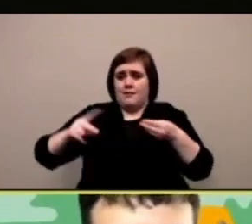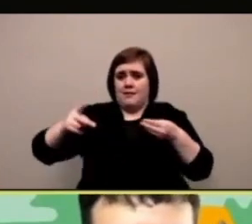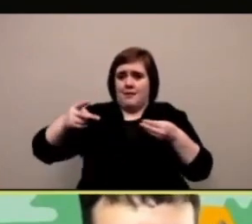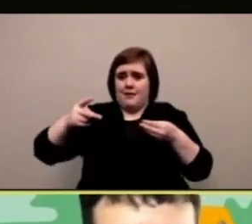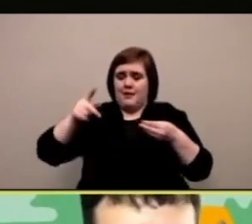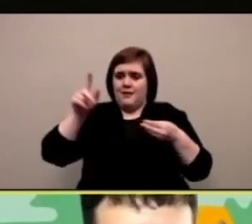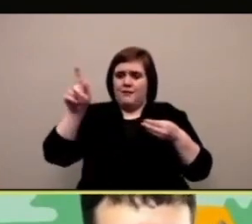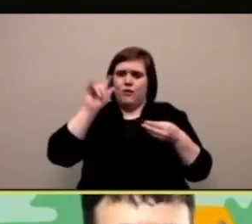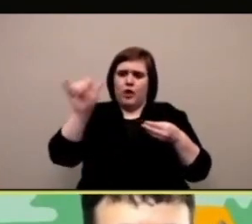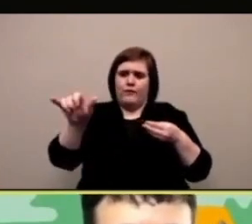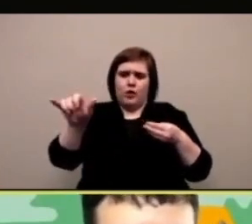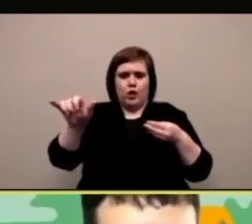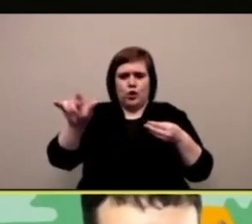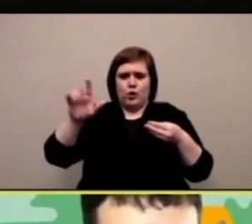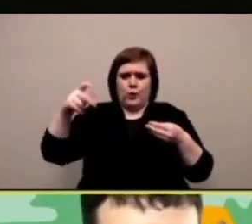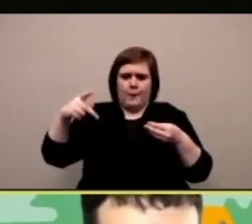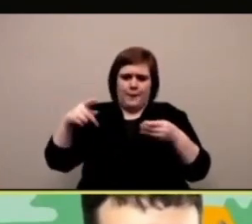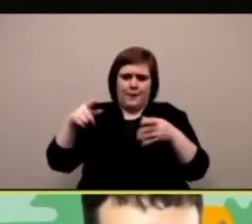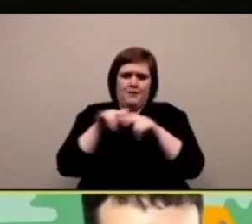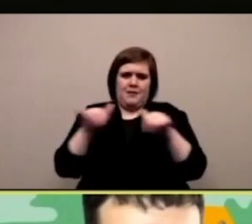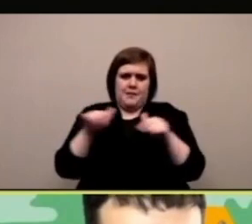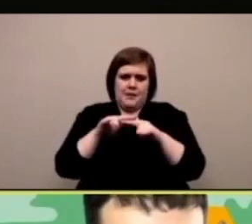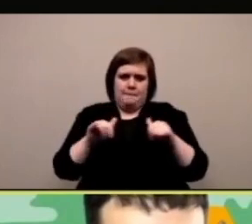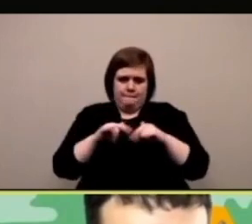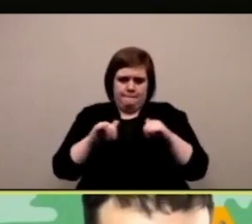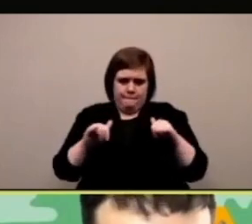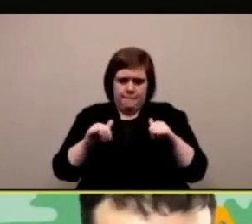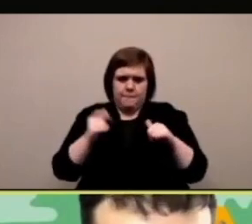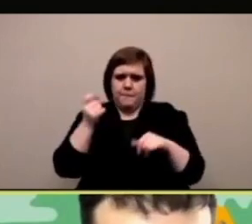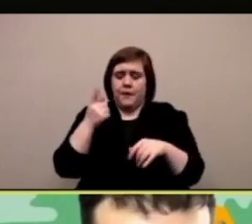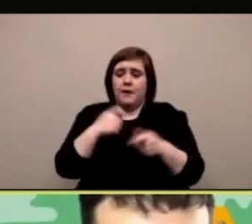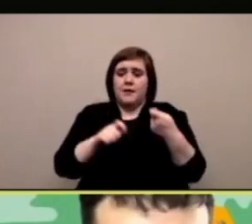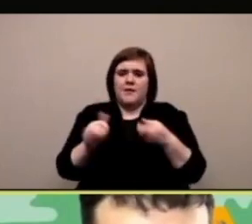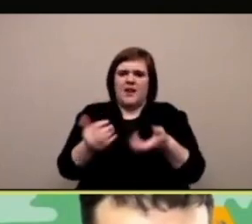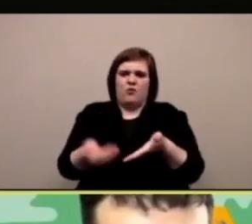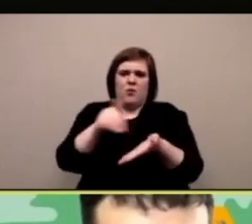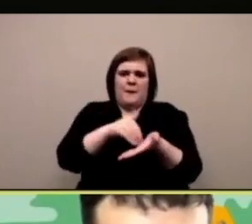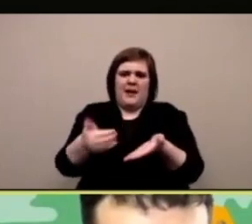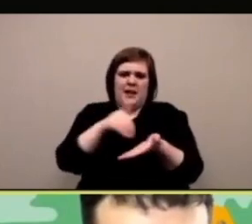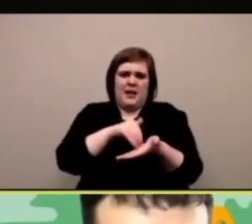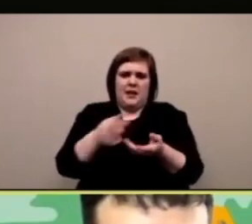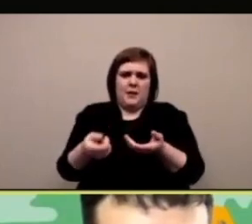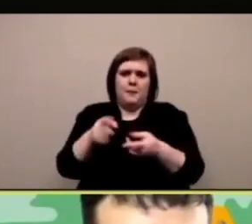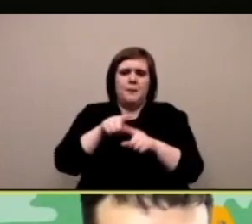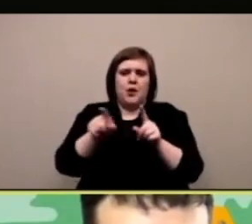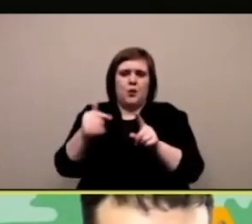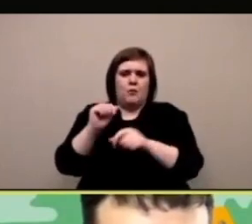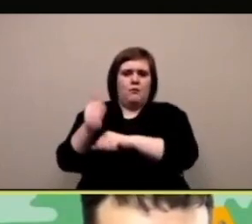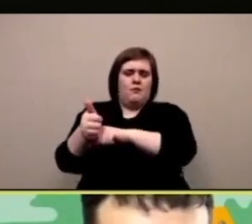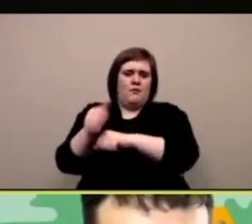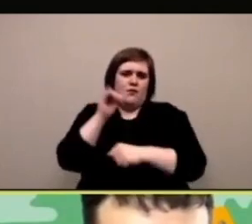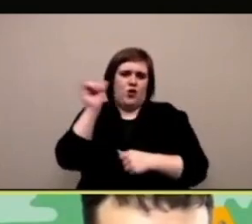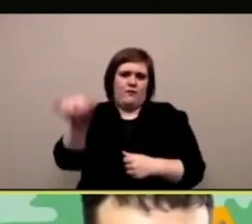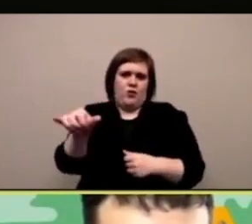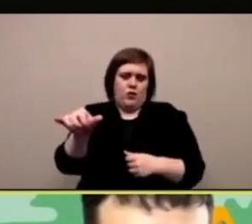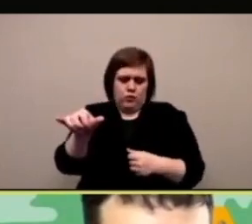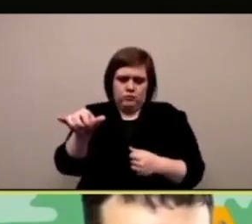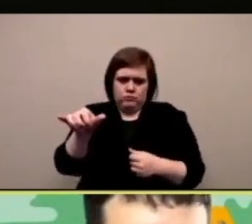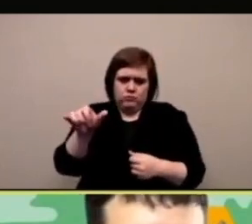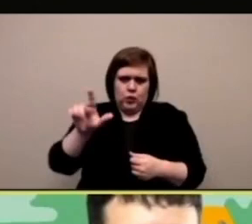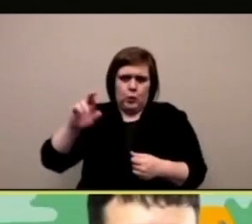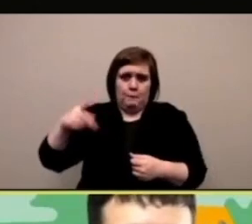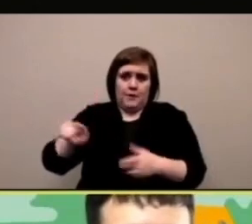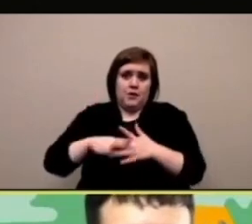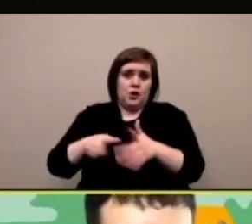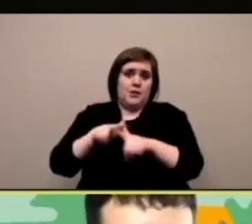forever loop going at the same time. So instead of that repeat, if you just have another forever loop that starts